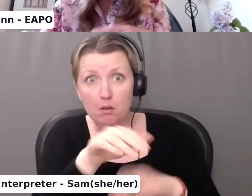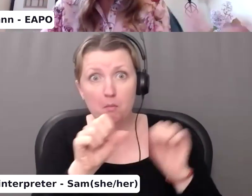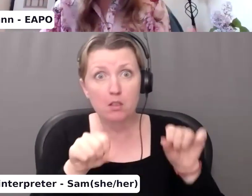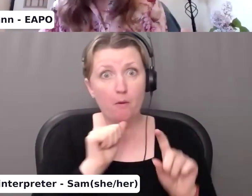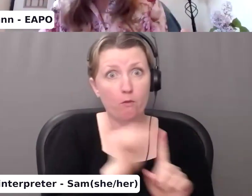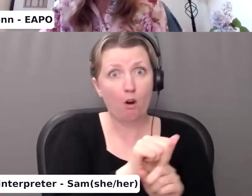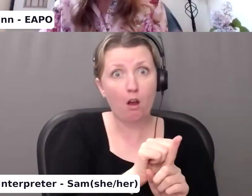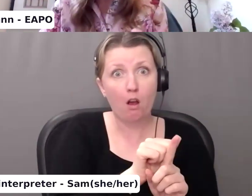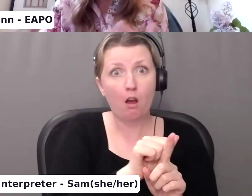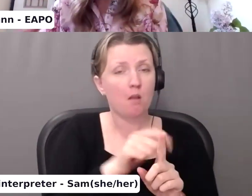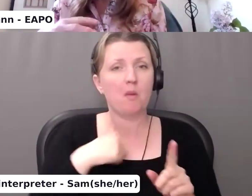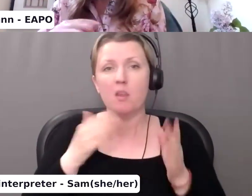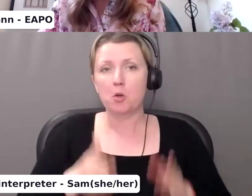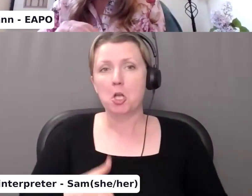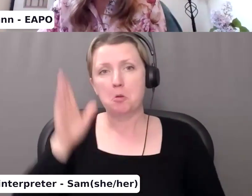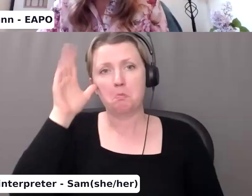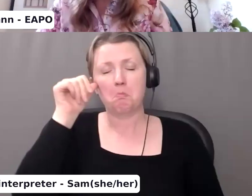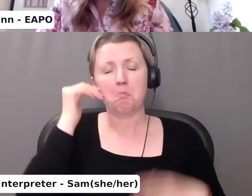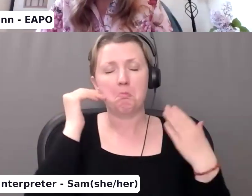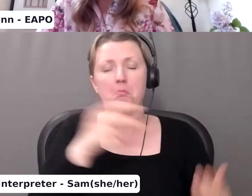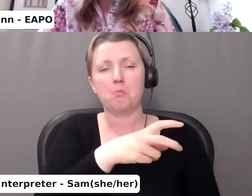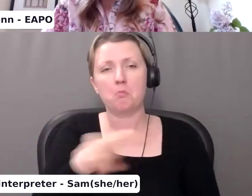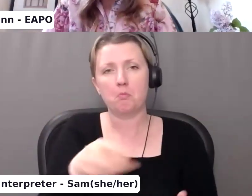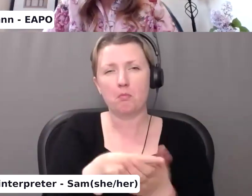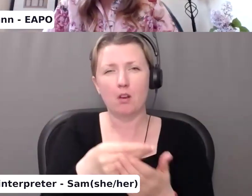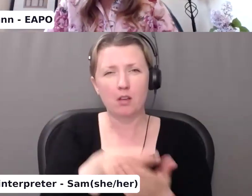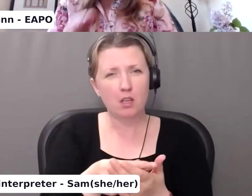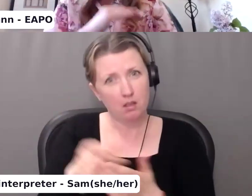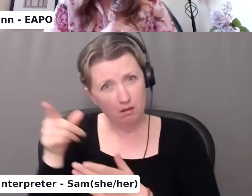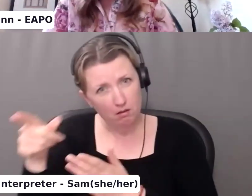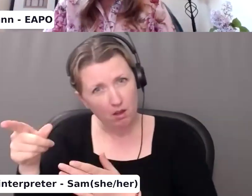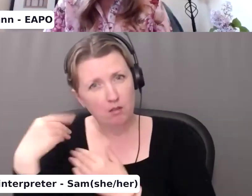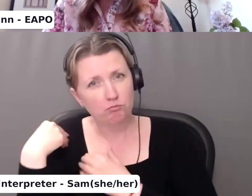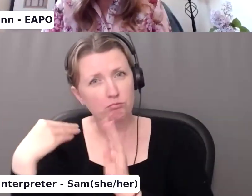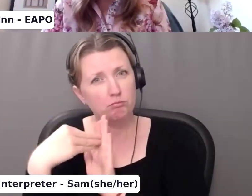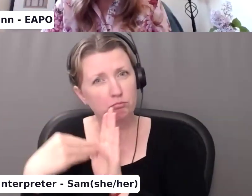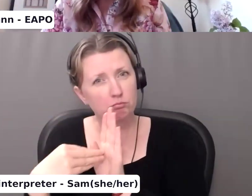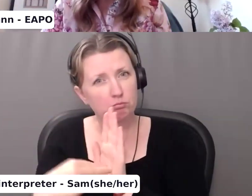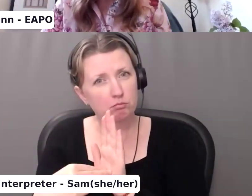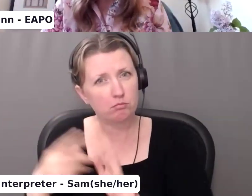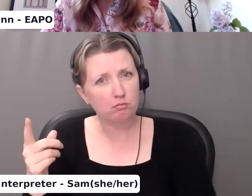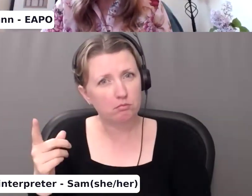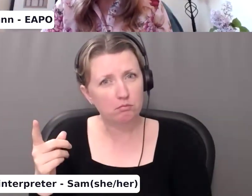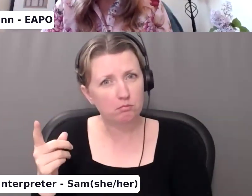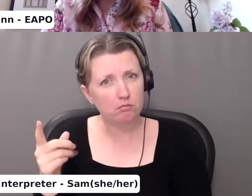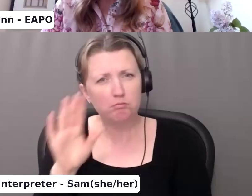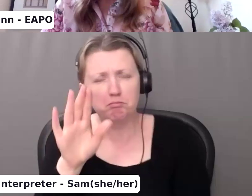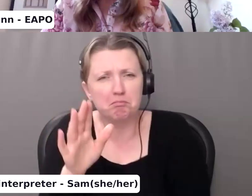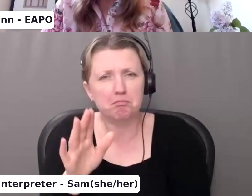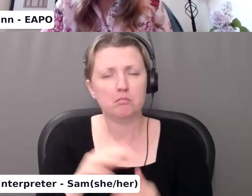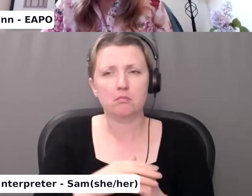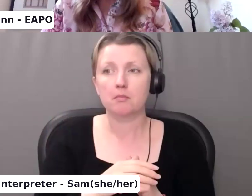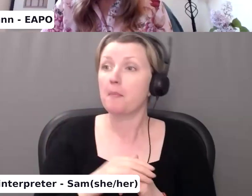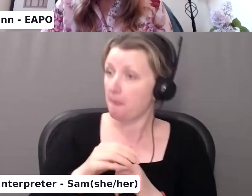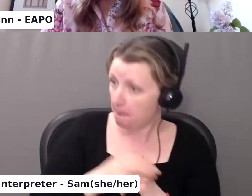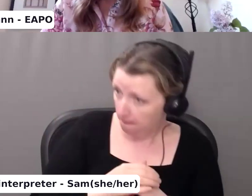ahead and transfers the money? How does that work in terms of your investigation with the banks? Yes, they can